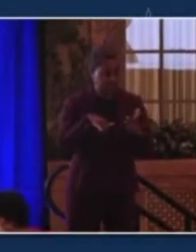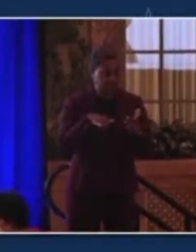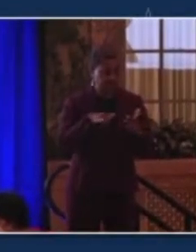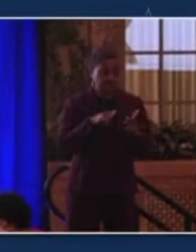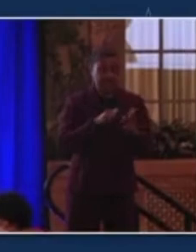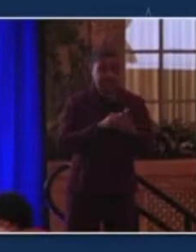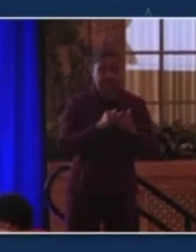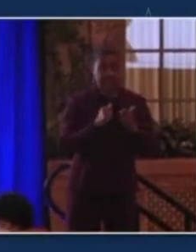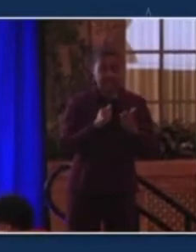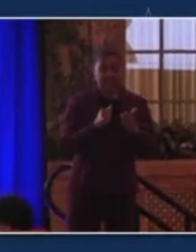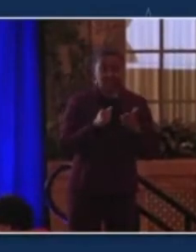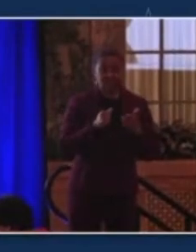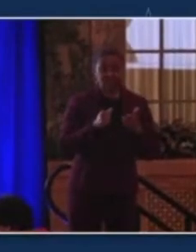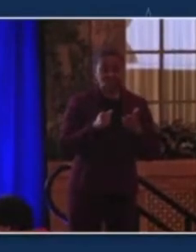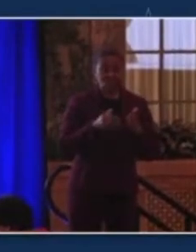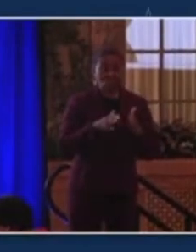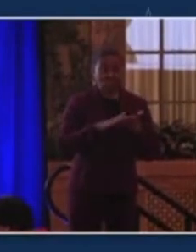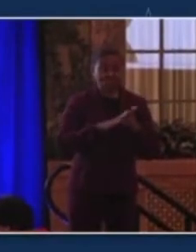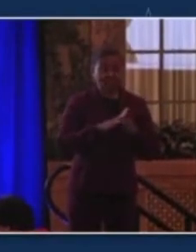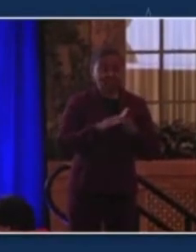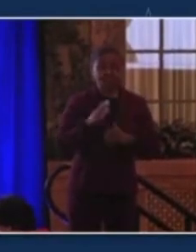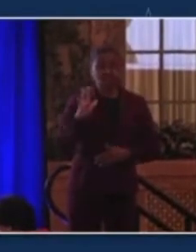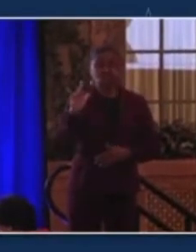vote ultimately became